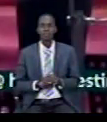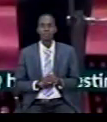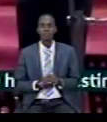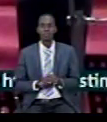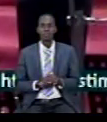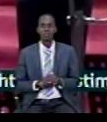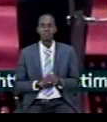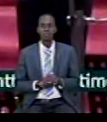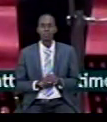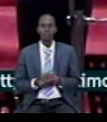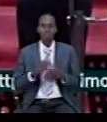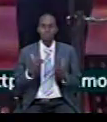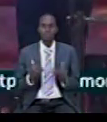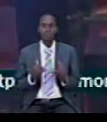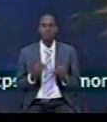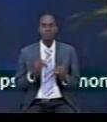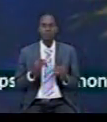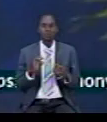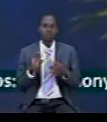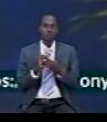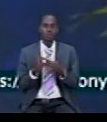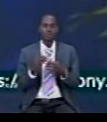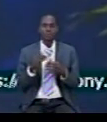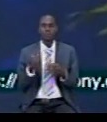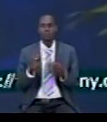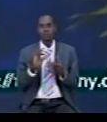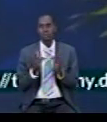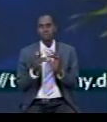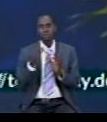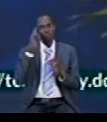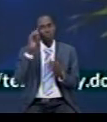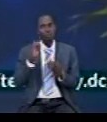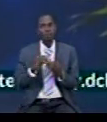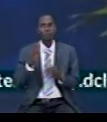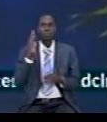Go online for more testimonies.